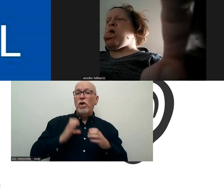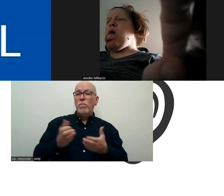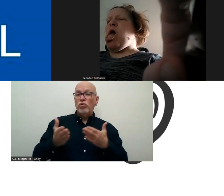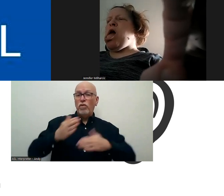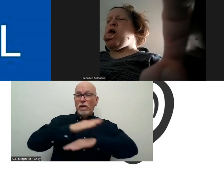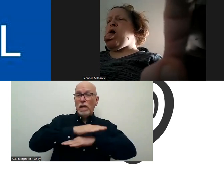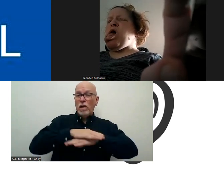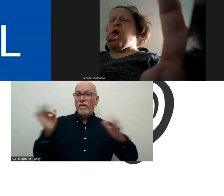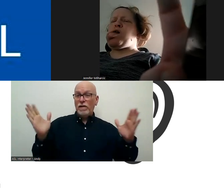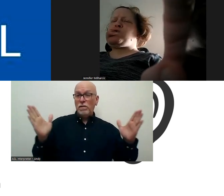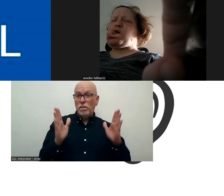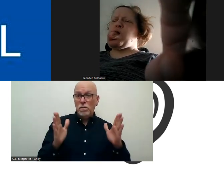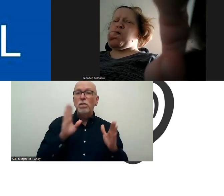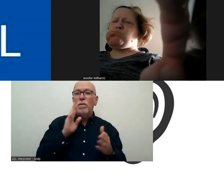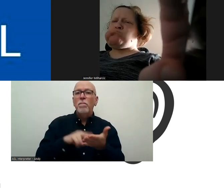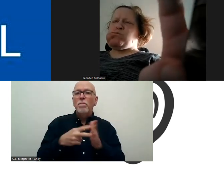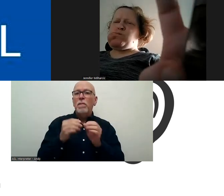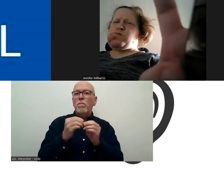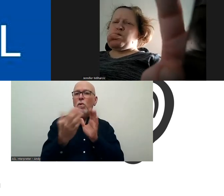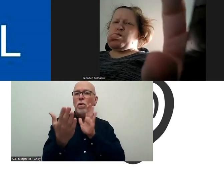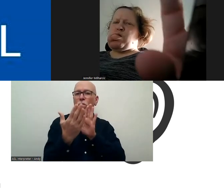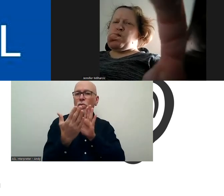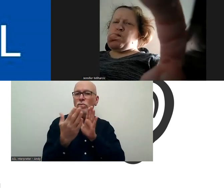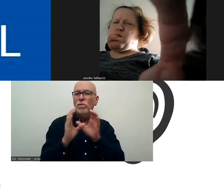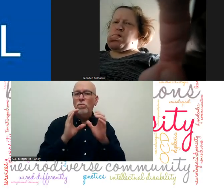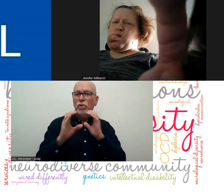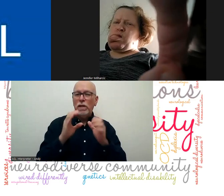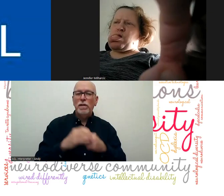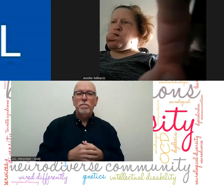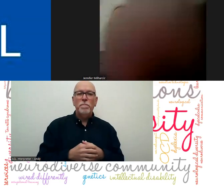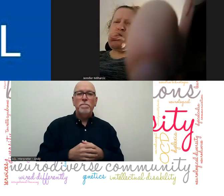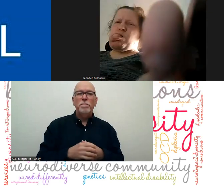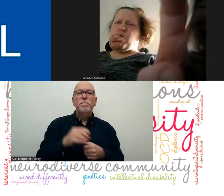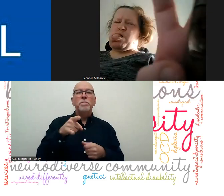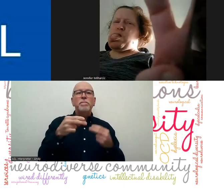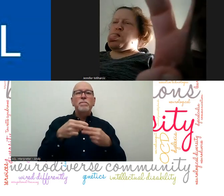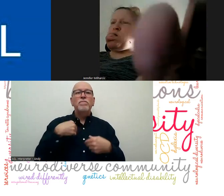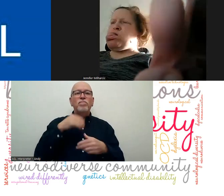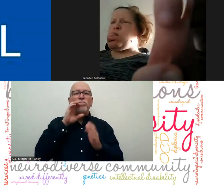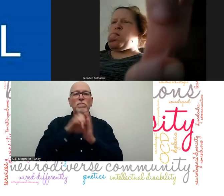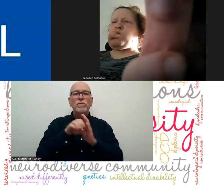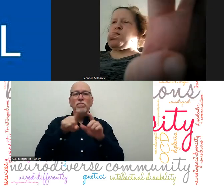will allow closer proximity to those communicating this slide has a graphic